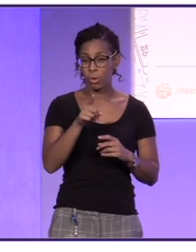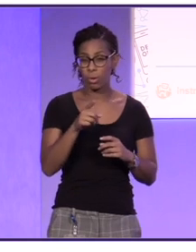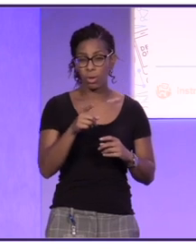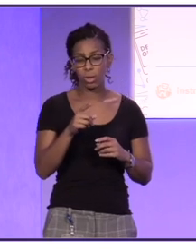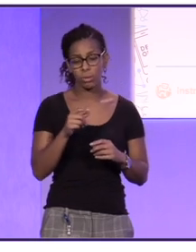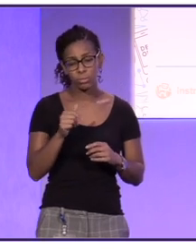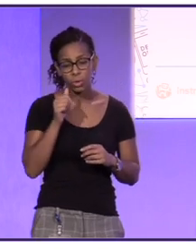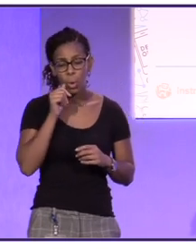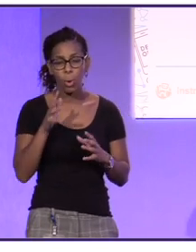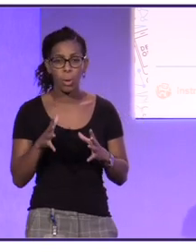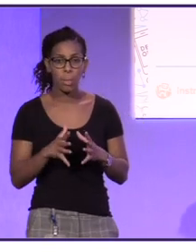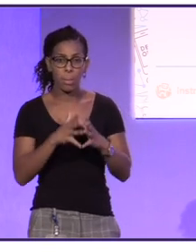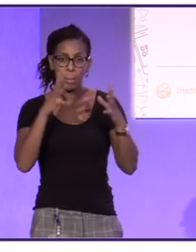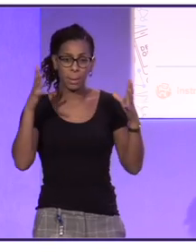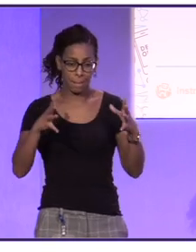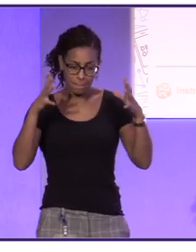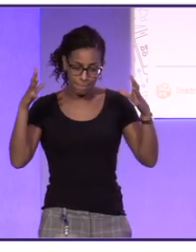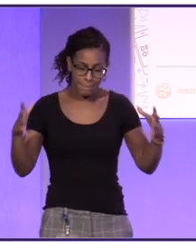at 3 a.m.